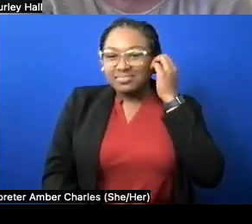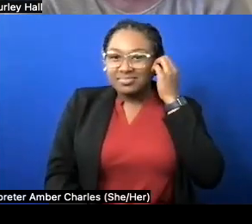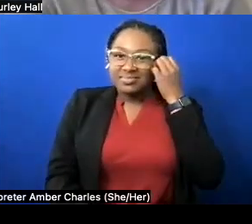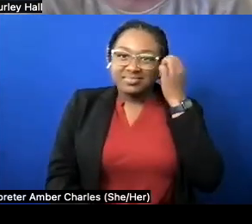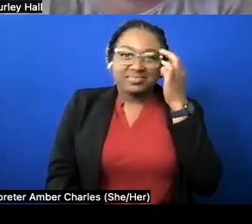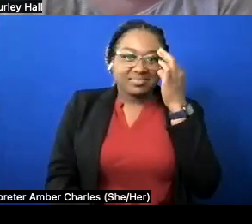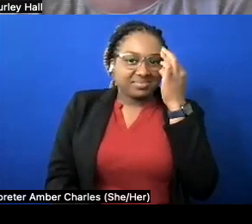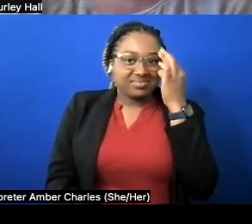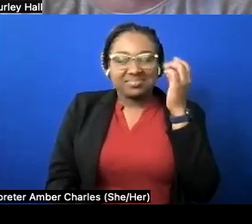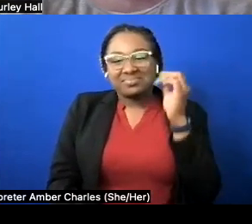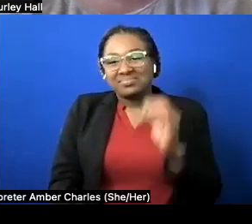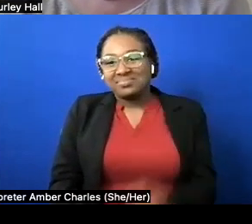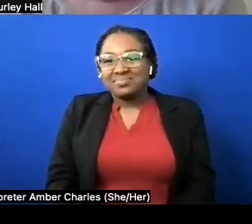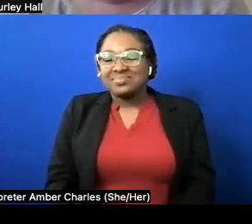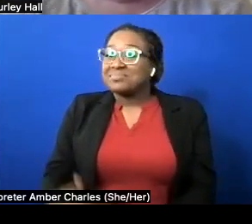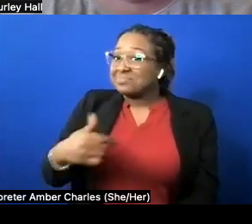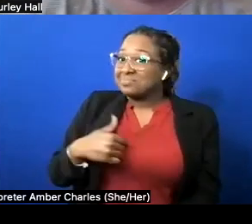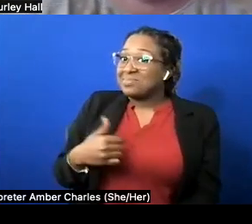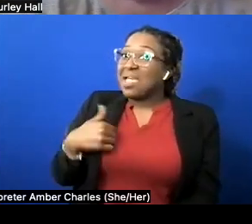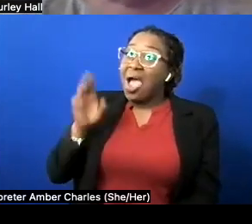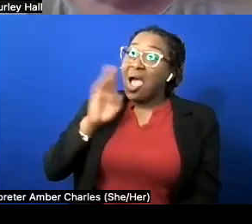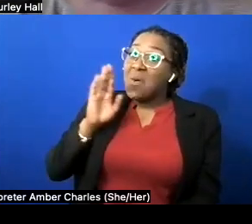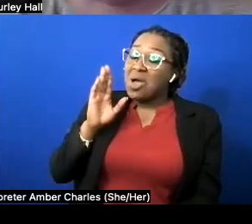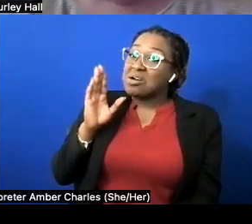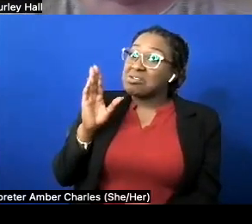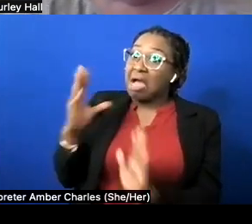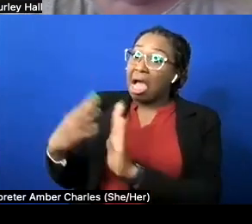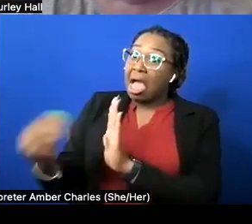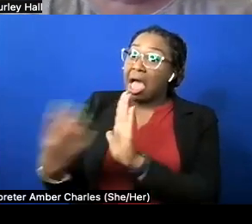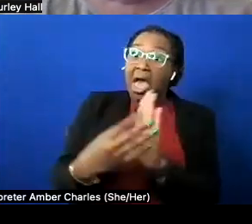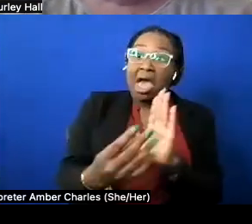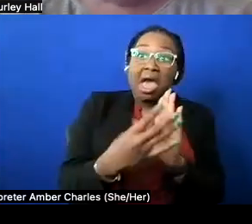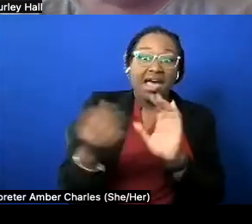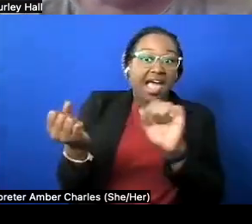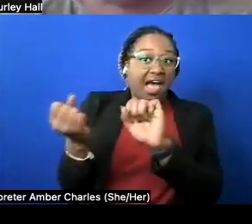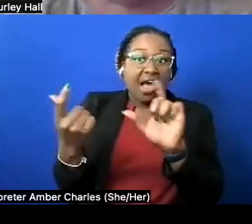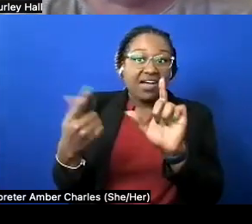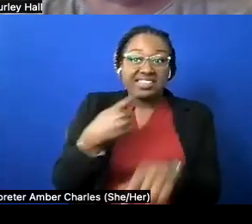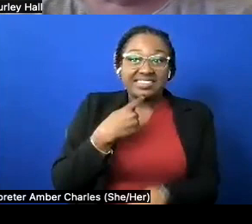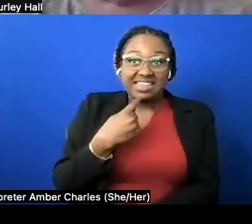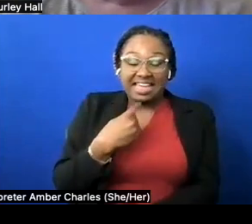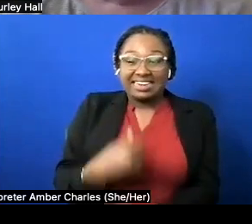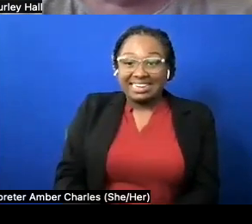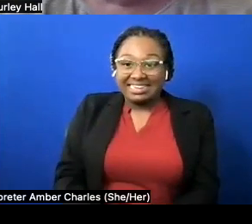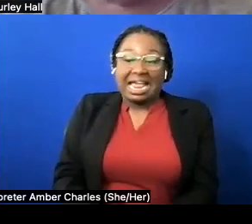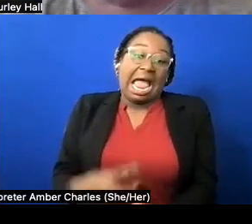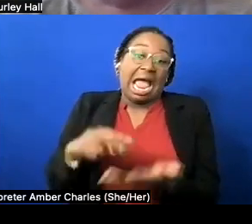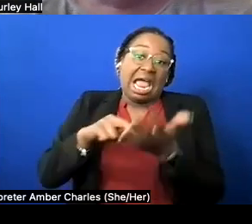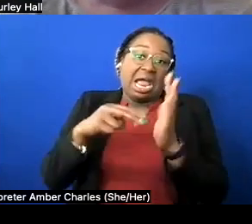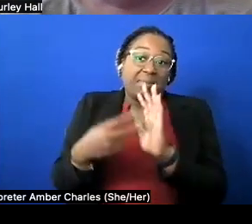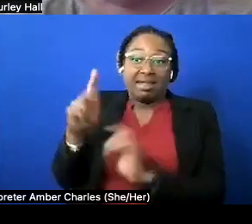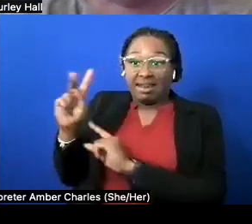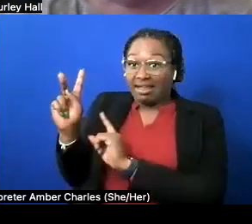And I will echo everything that has been said. I mean, hey, you